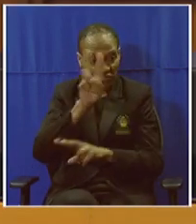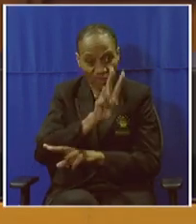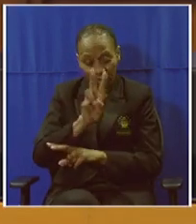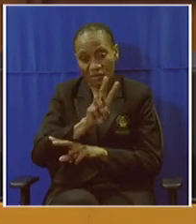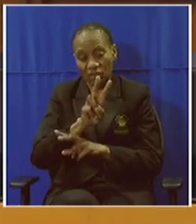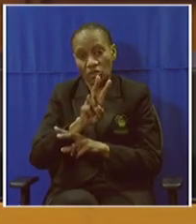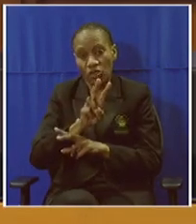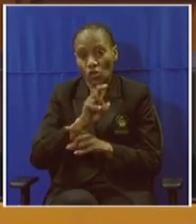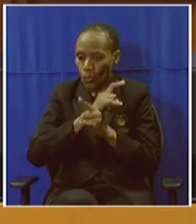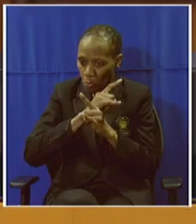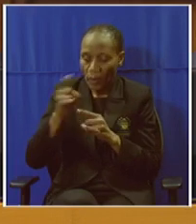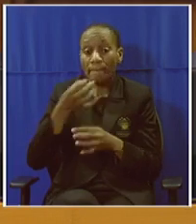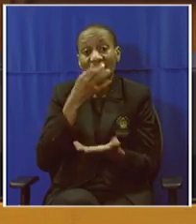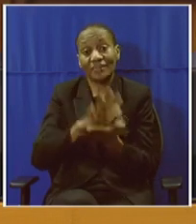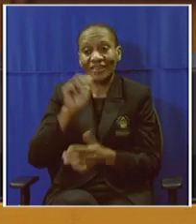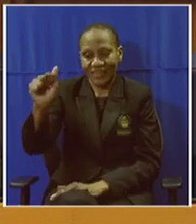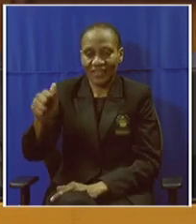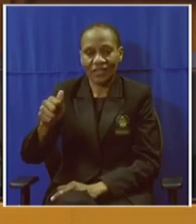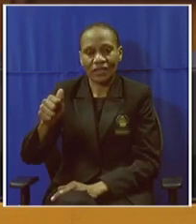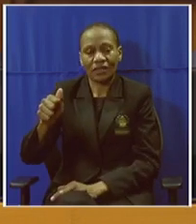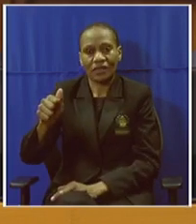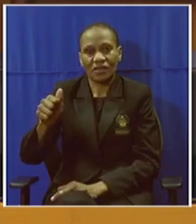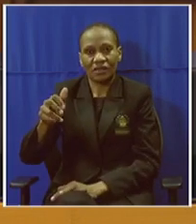75th birthday.